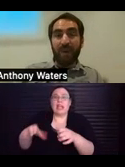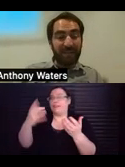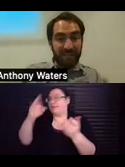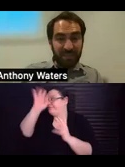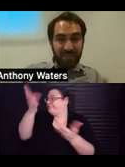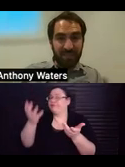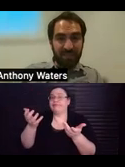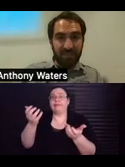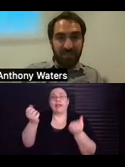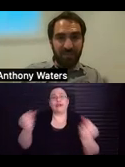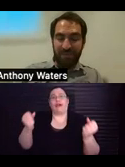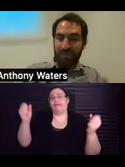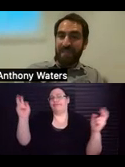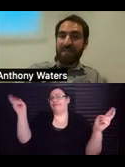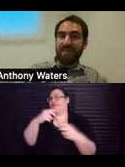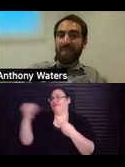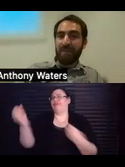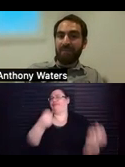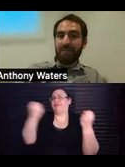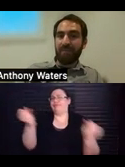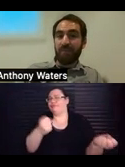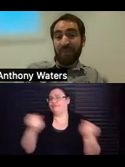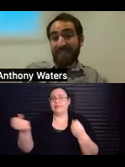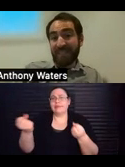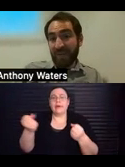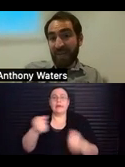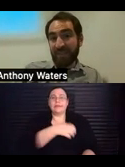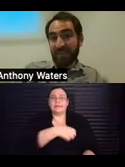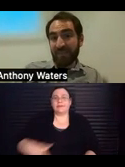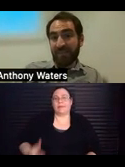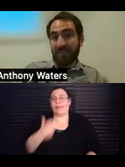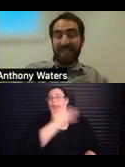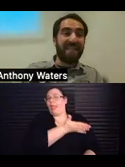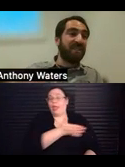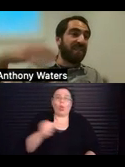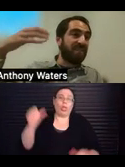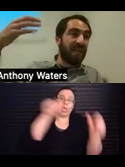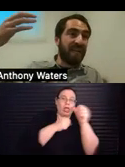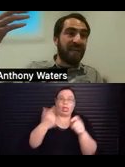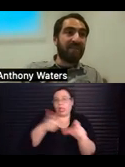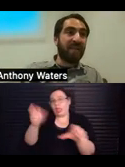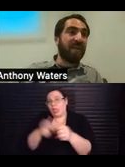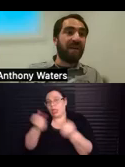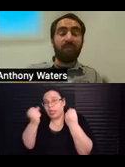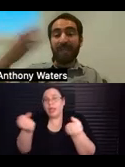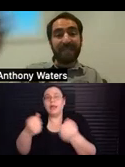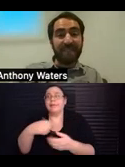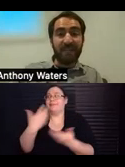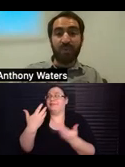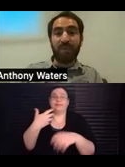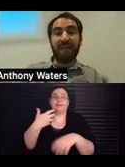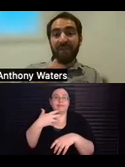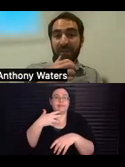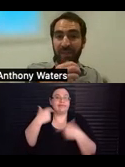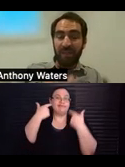driving recklessly, driving without a seatbelt, drinking and driving, engaging in unprotected